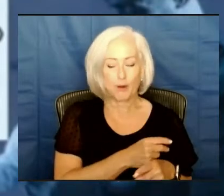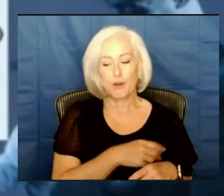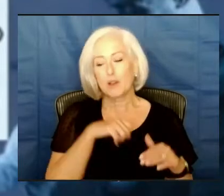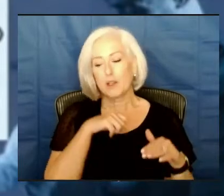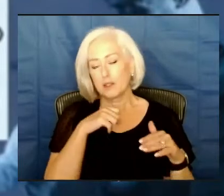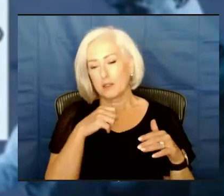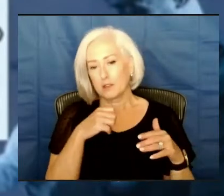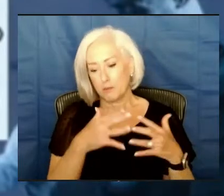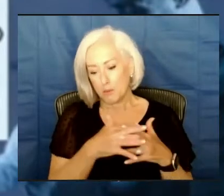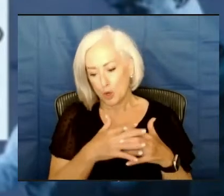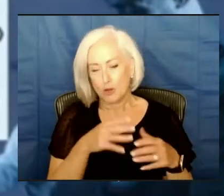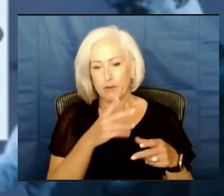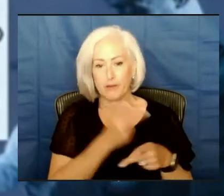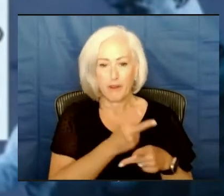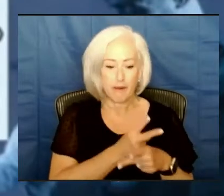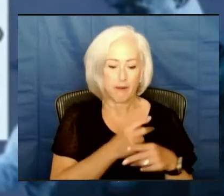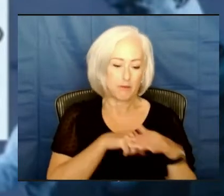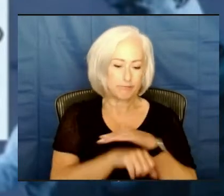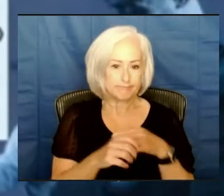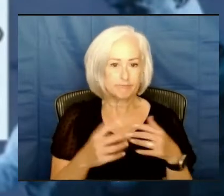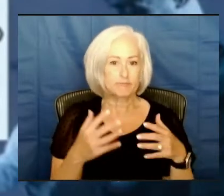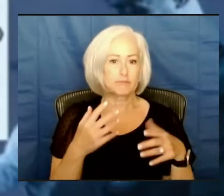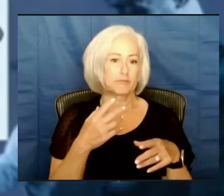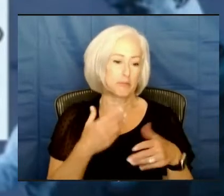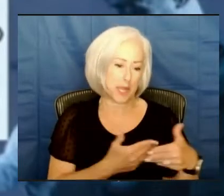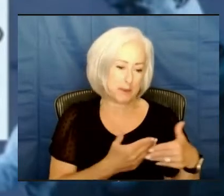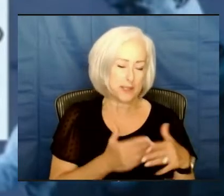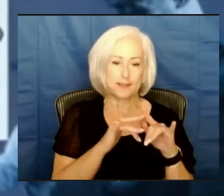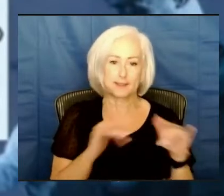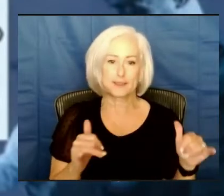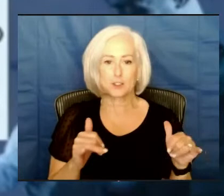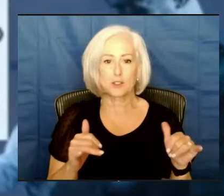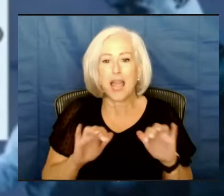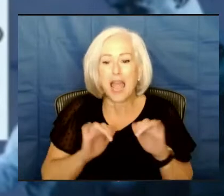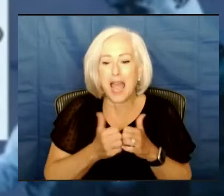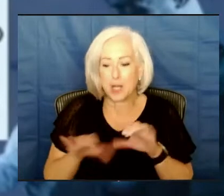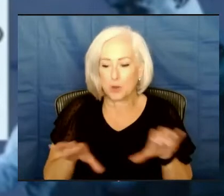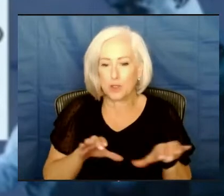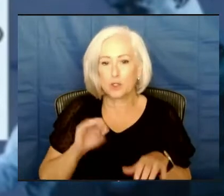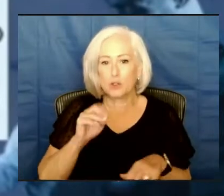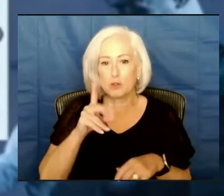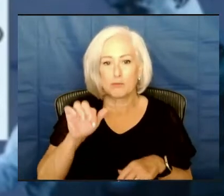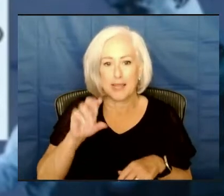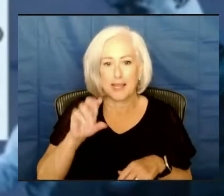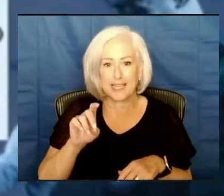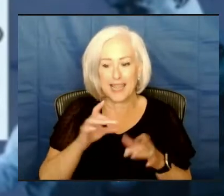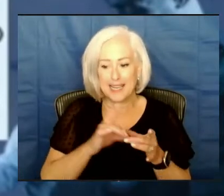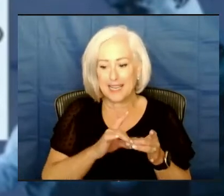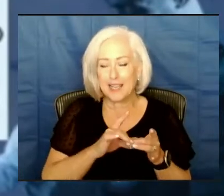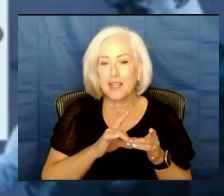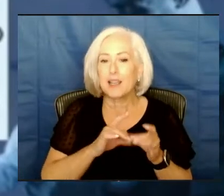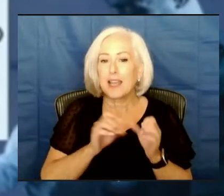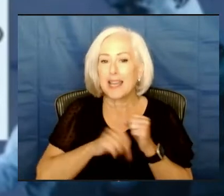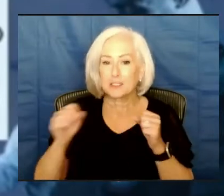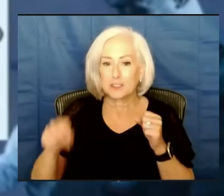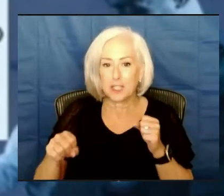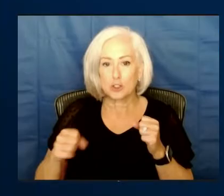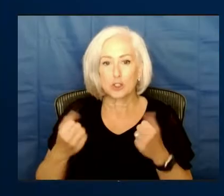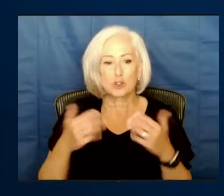my most concern would be, how do we do Medicaid expansion in our state so that we can increase access for all birthing